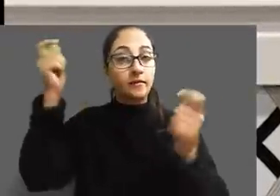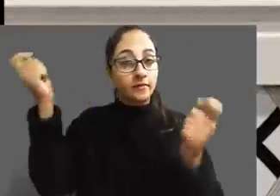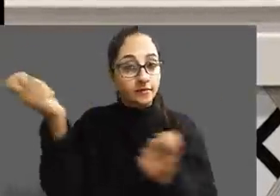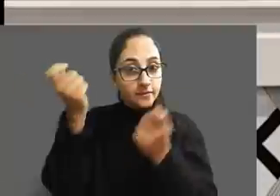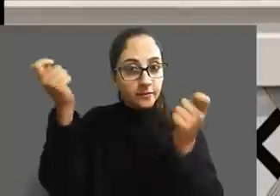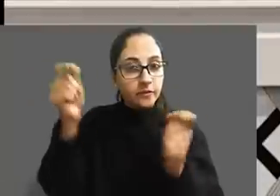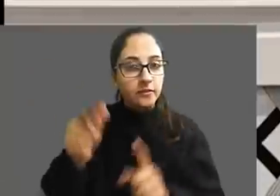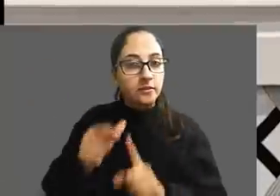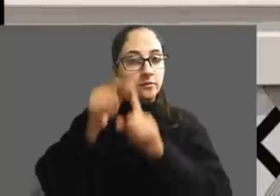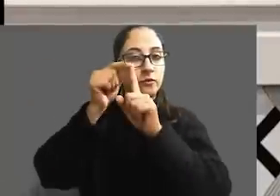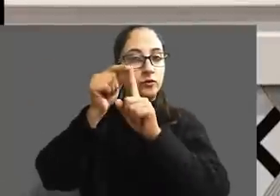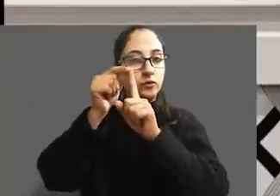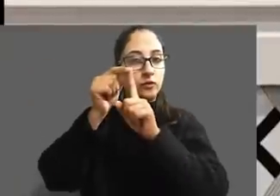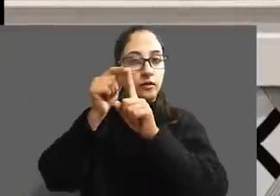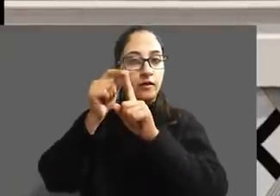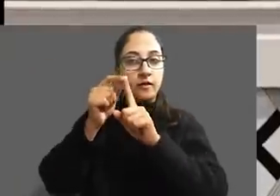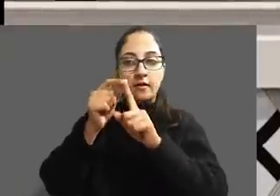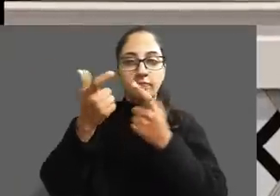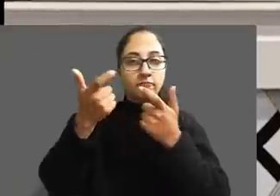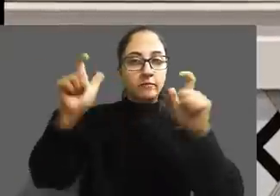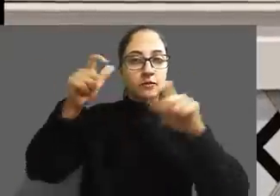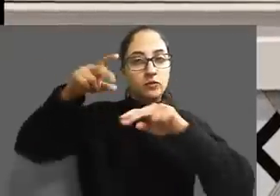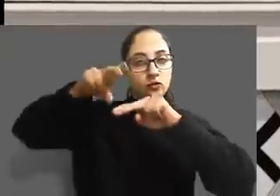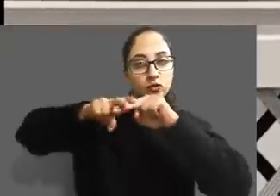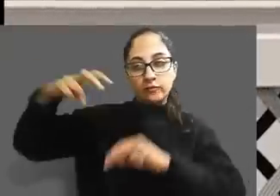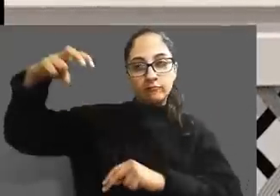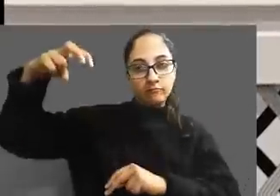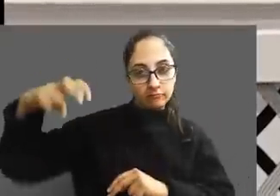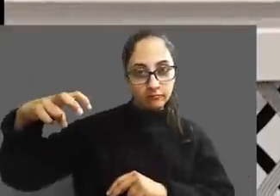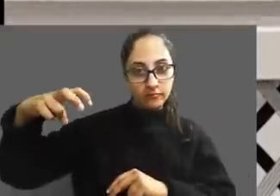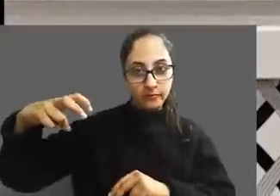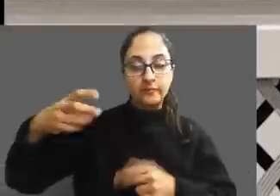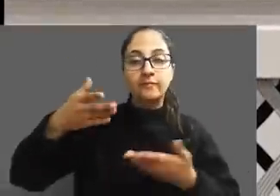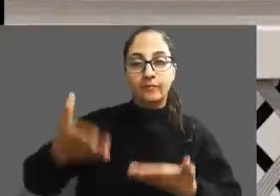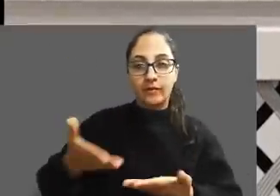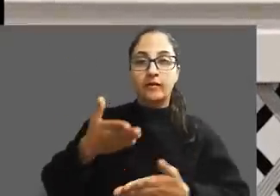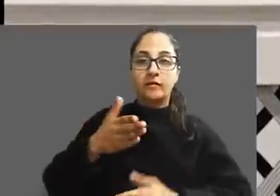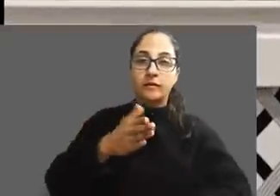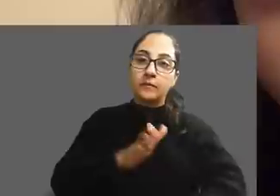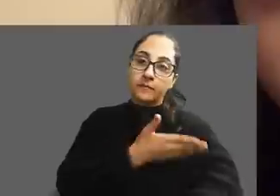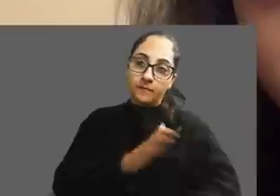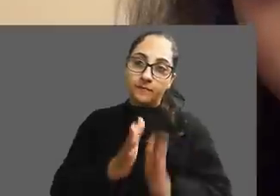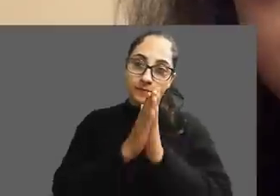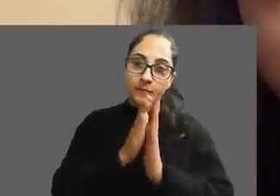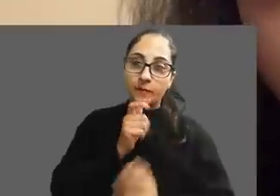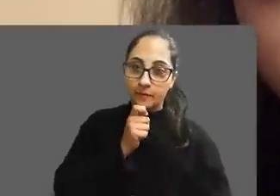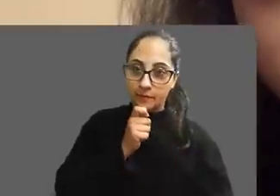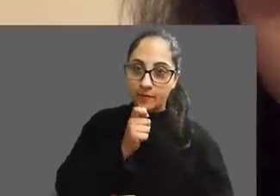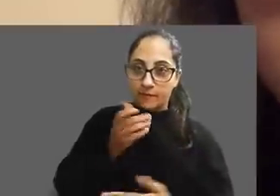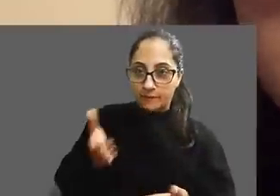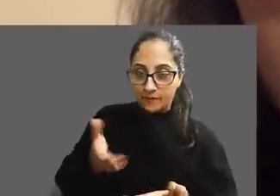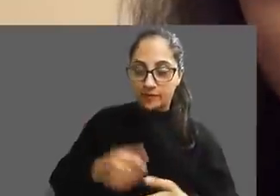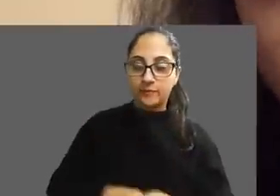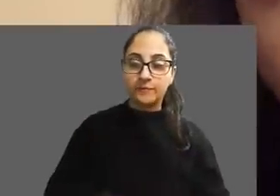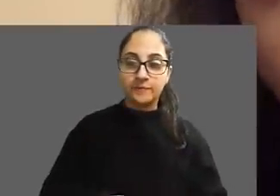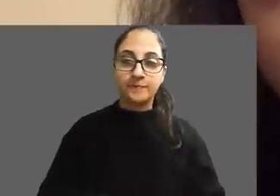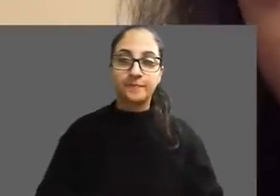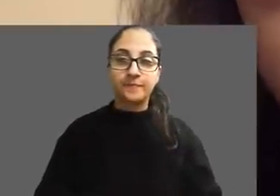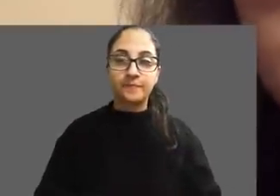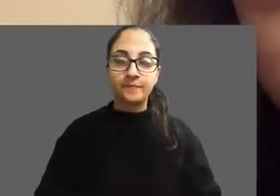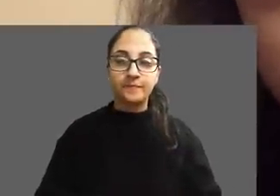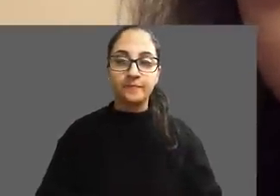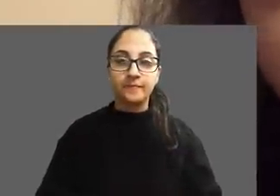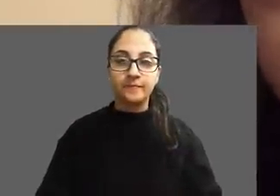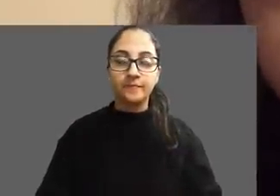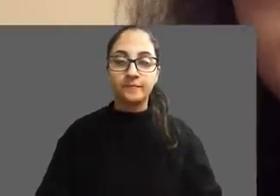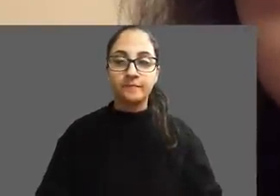Portugal. I can feel Hazri Imam is sitting on the takht. This Ginan is really close to my heart. In 2007, at the beginning of